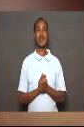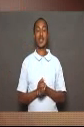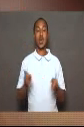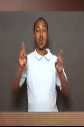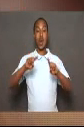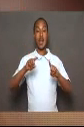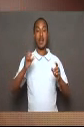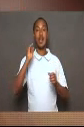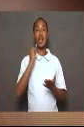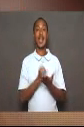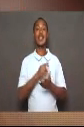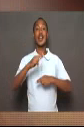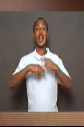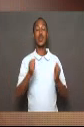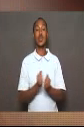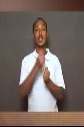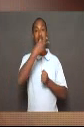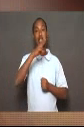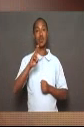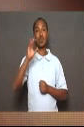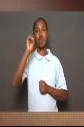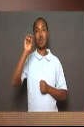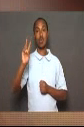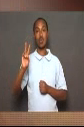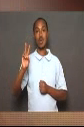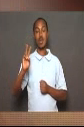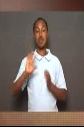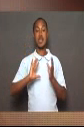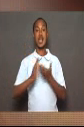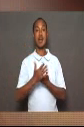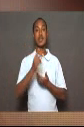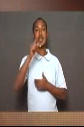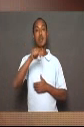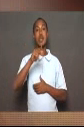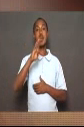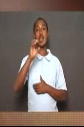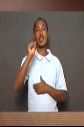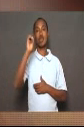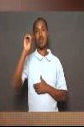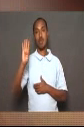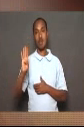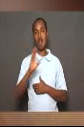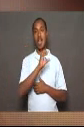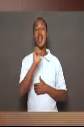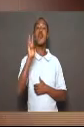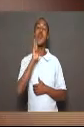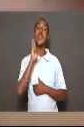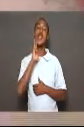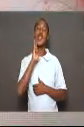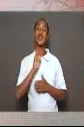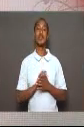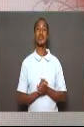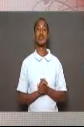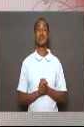it reacts with the hydrogen peroxide, it becomes lead sulfate and water.